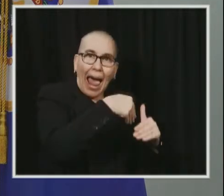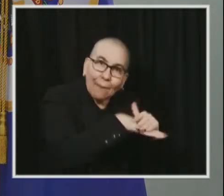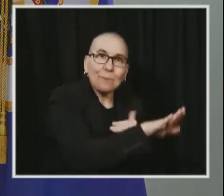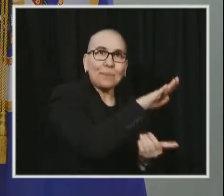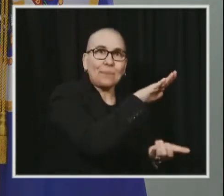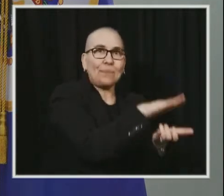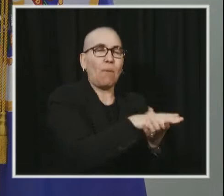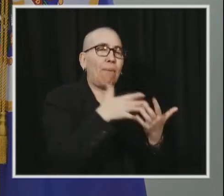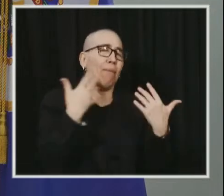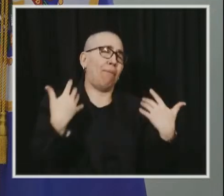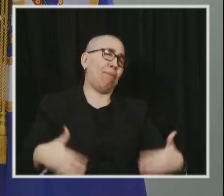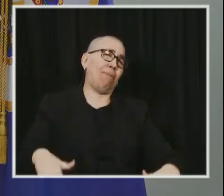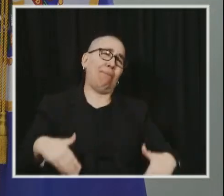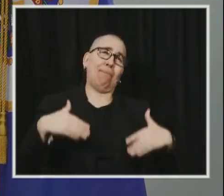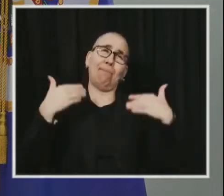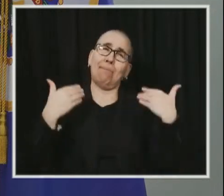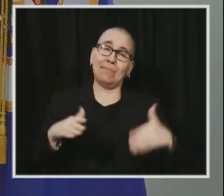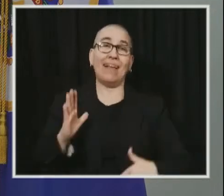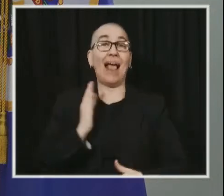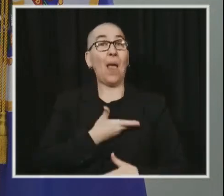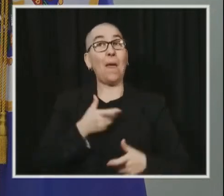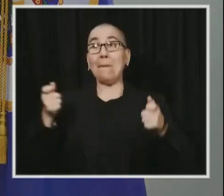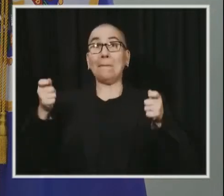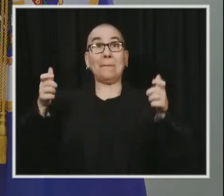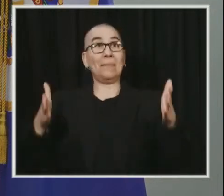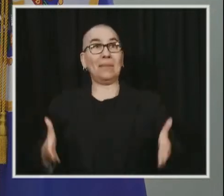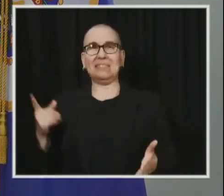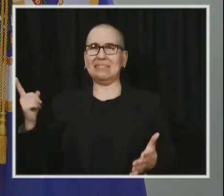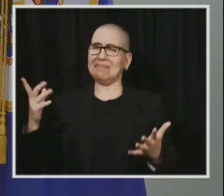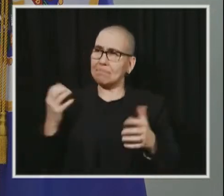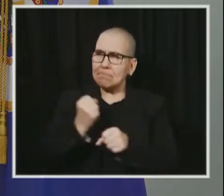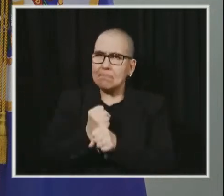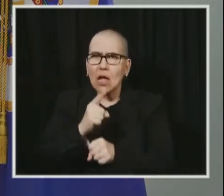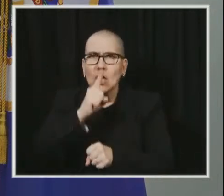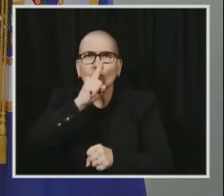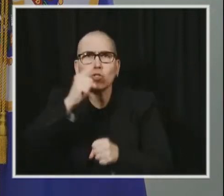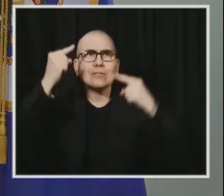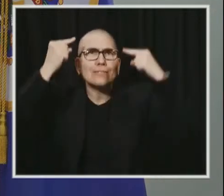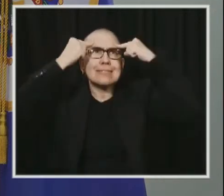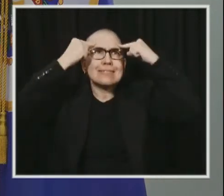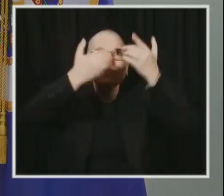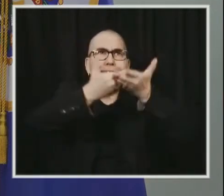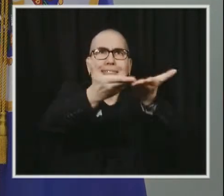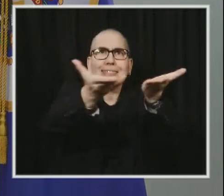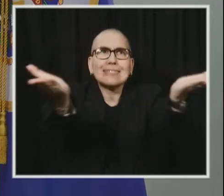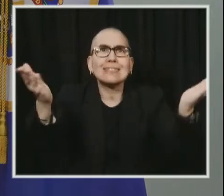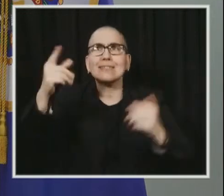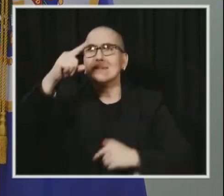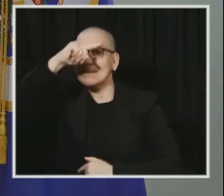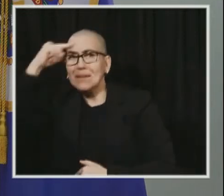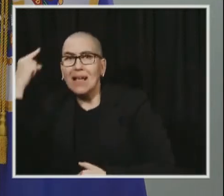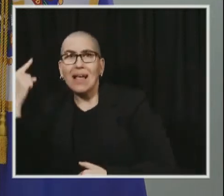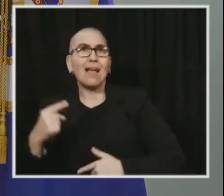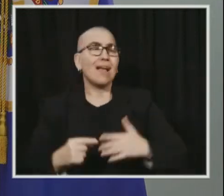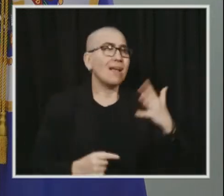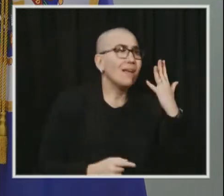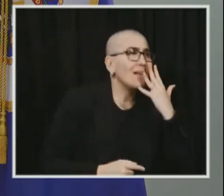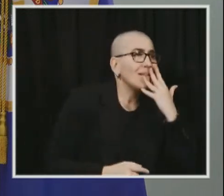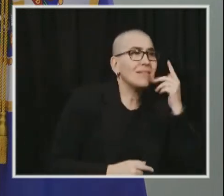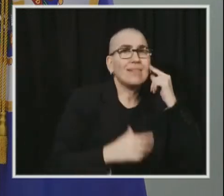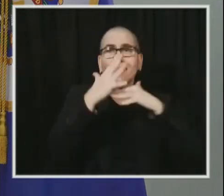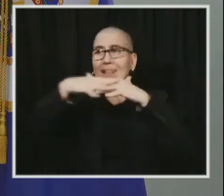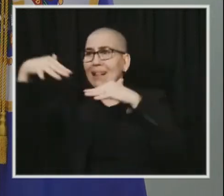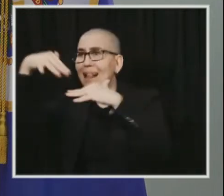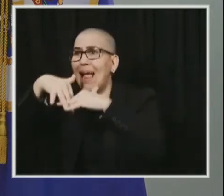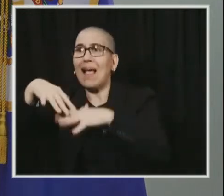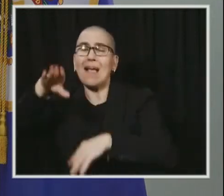think in our administration, someone that makes sure that every single Minnesotan, black, white, brown, indigenous, does not matter, has an equal opportunity